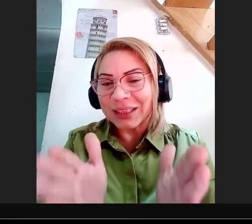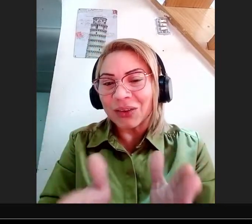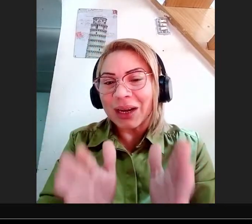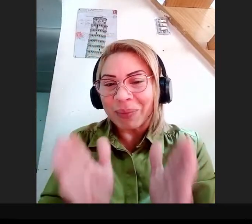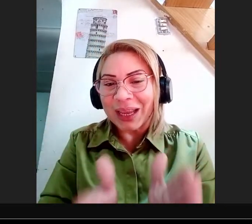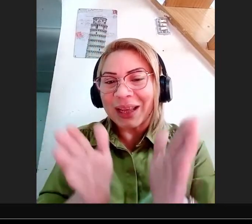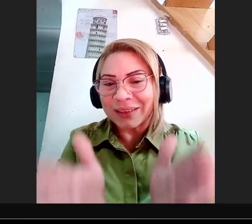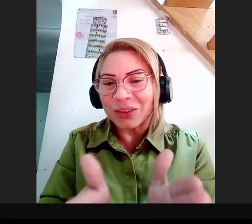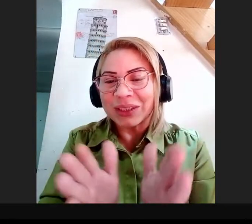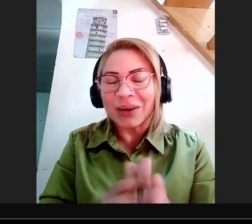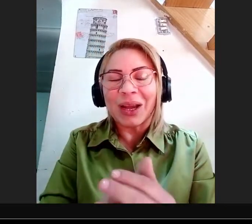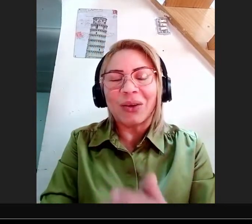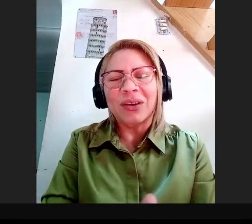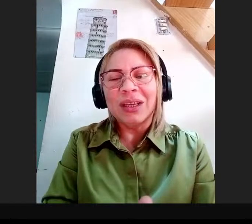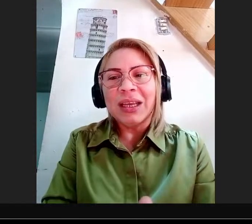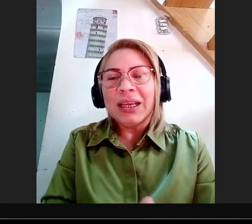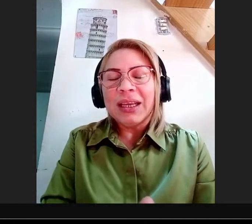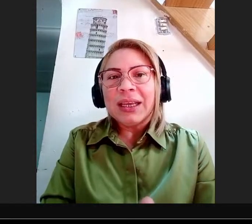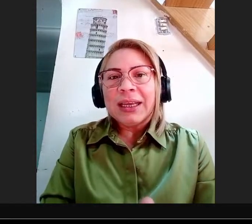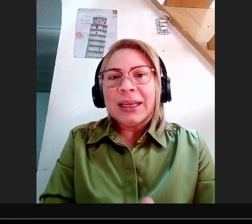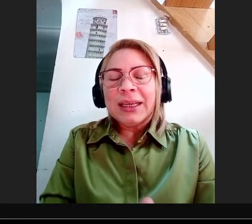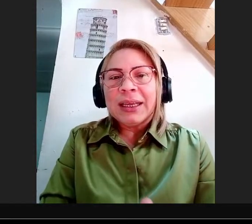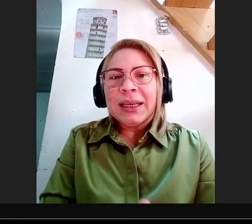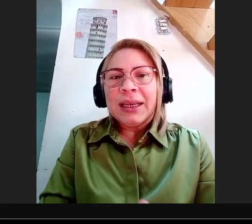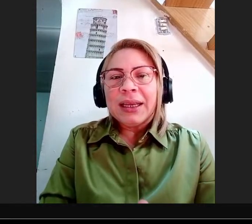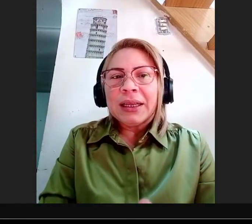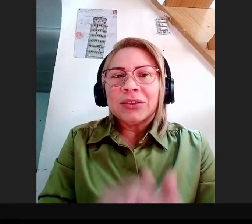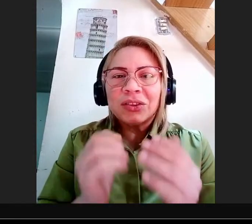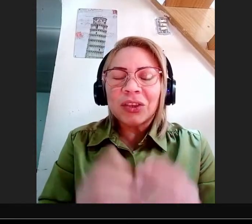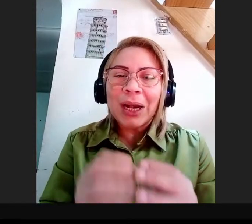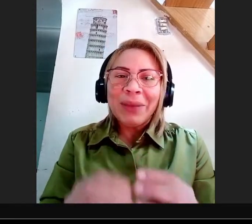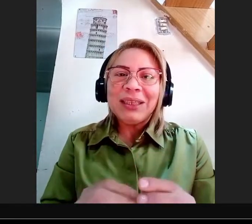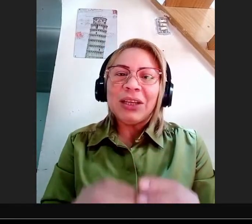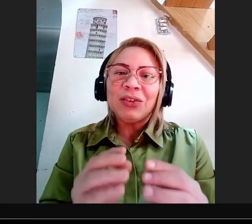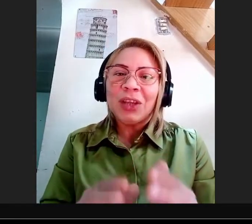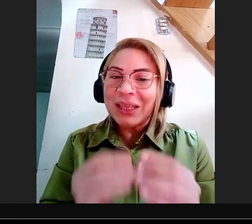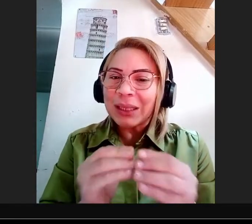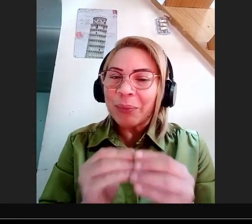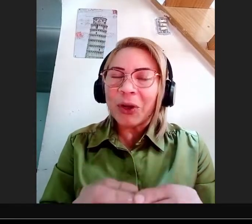sake of being migrants. And we had to work.